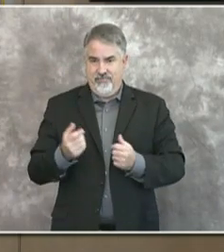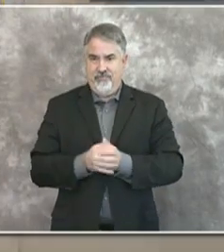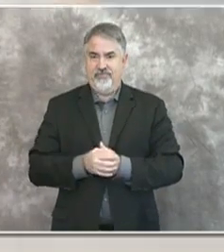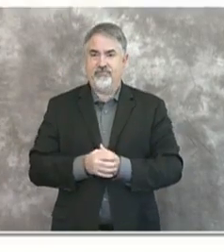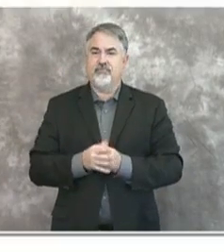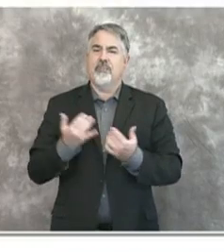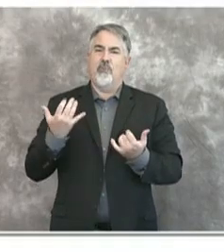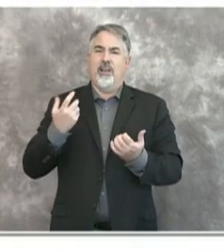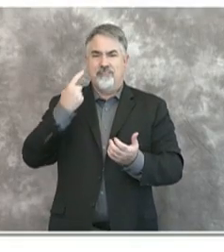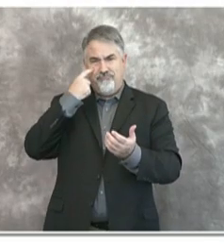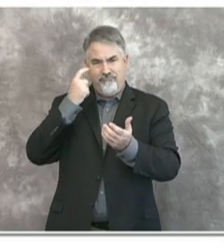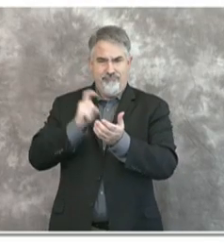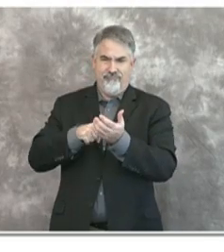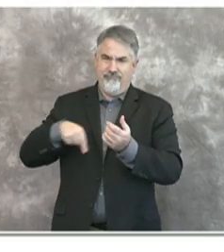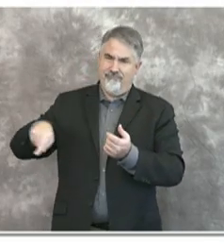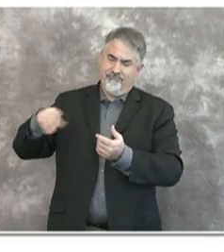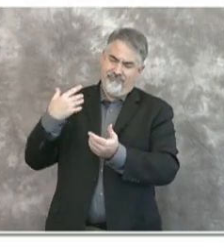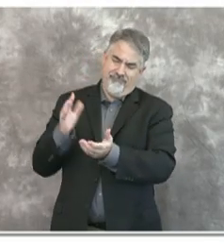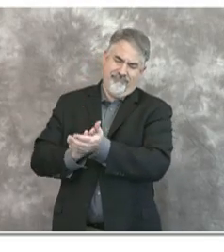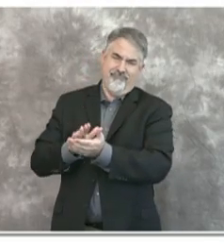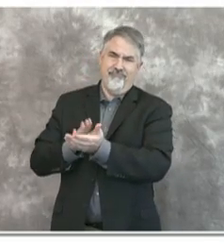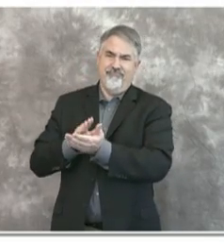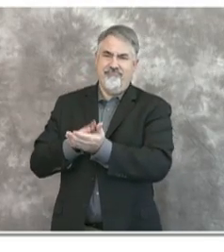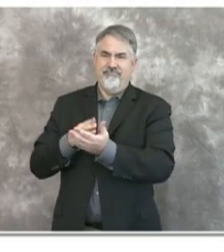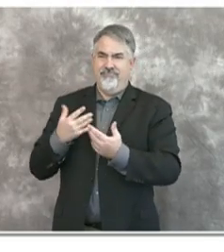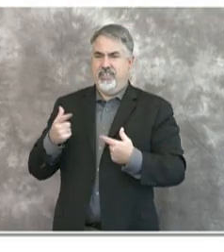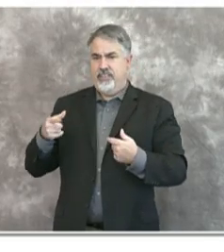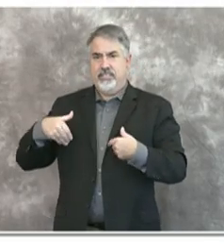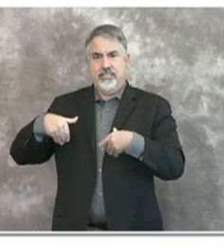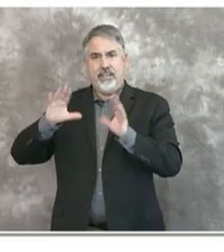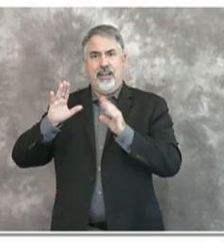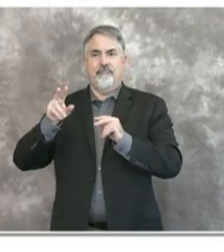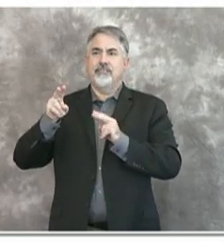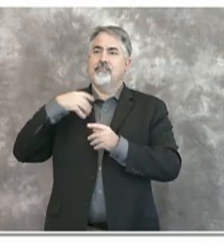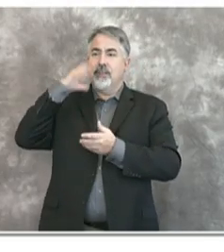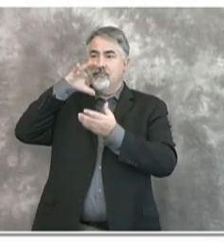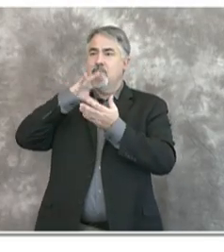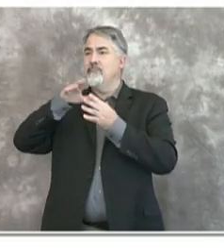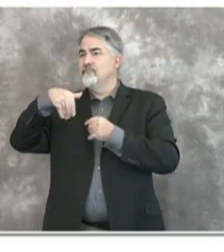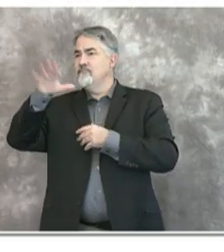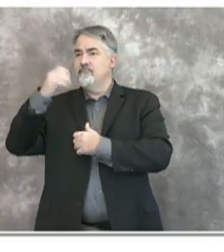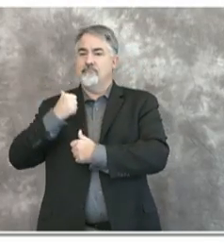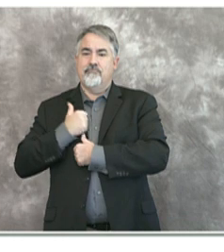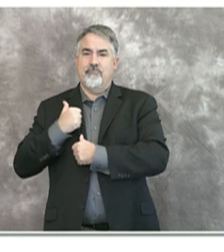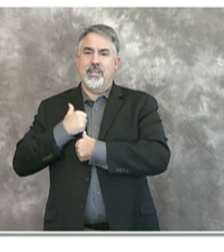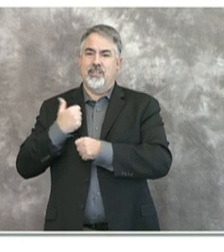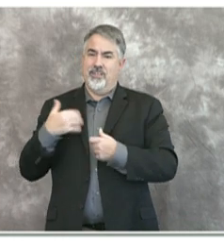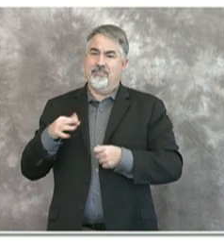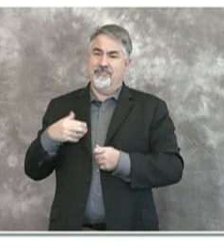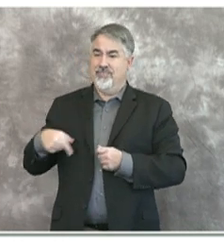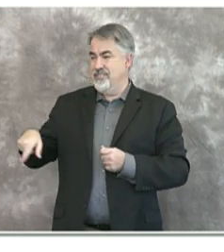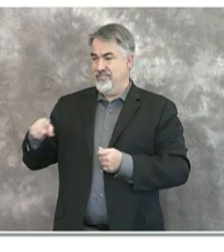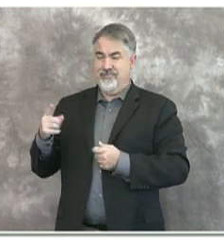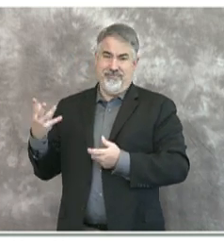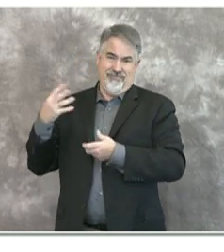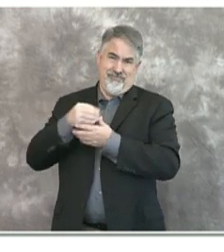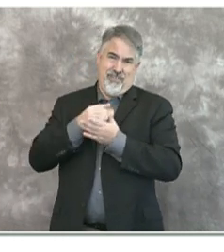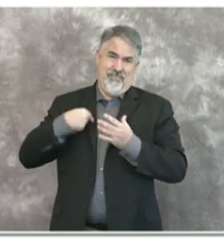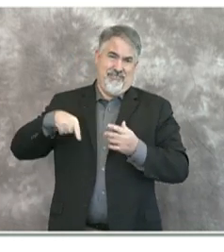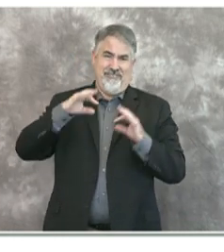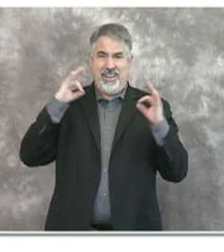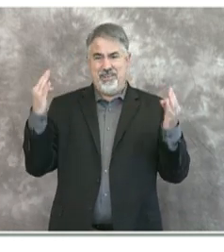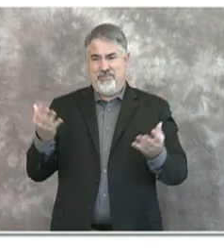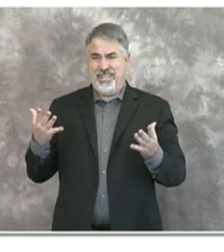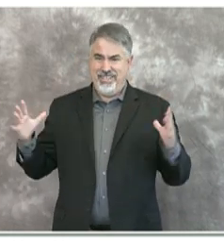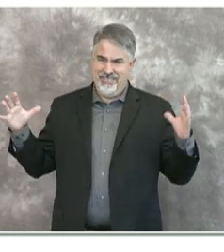sacrifices of military spouses throughout our country. The military is a core part of who we are as a people in San Diego. It's a part of our